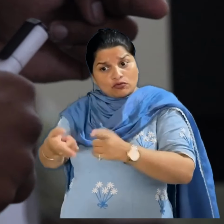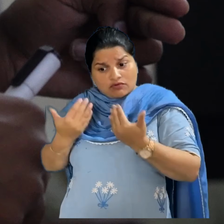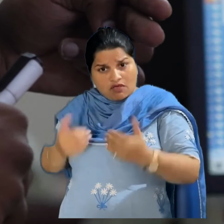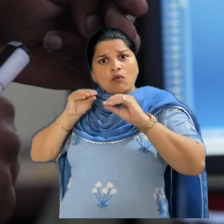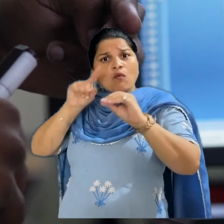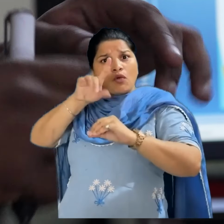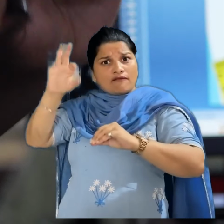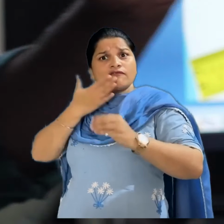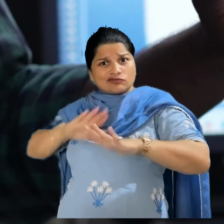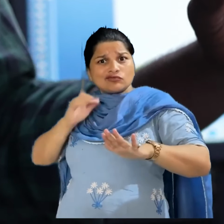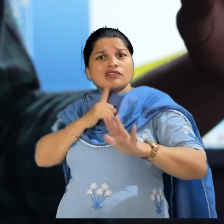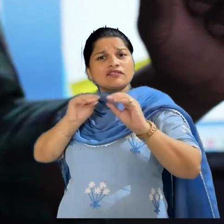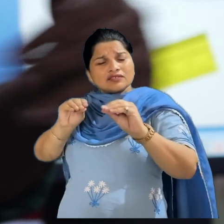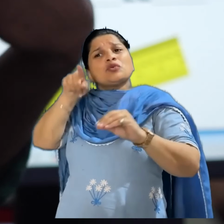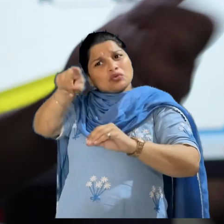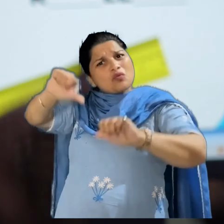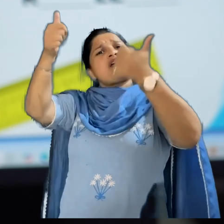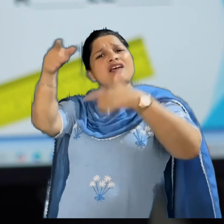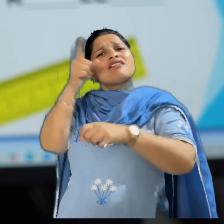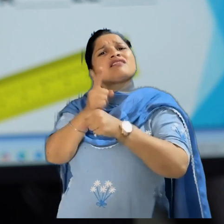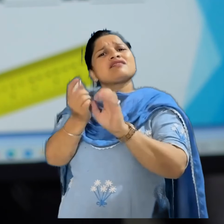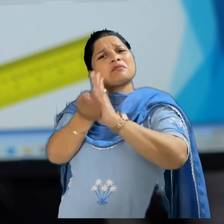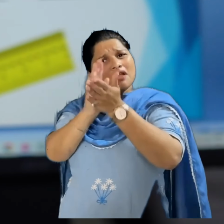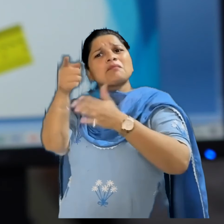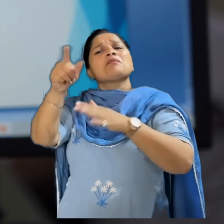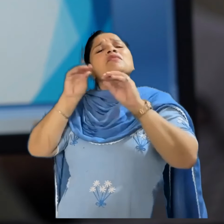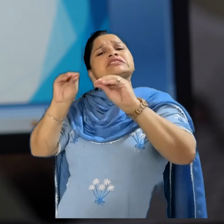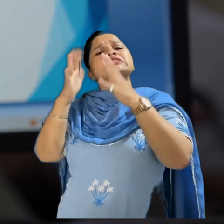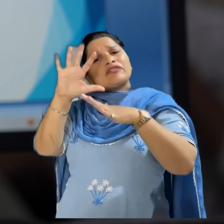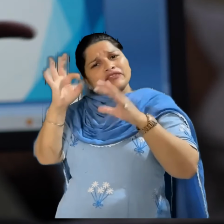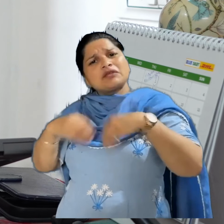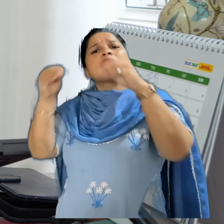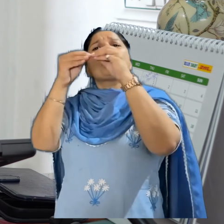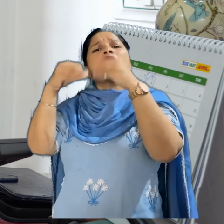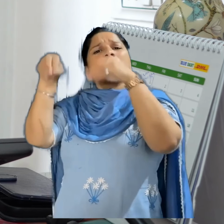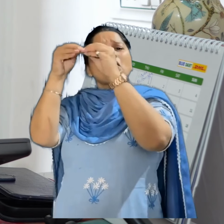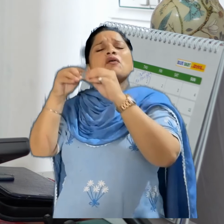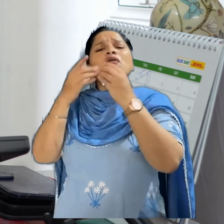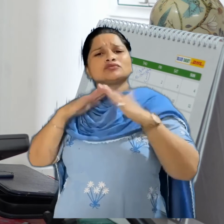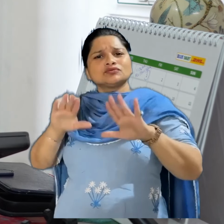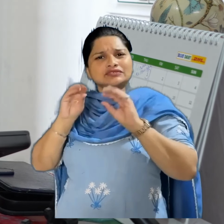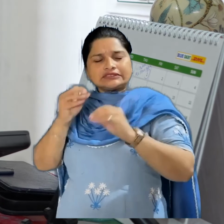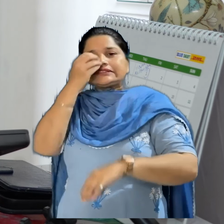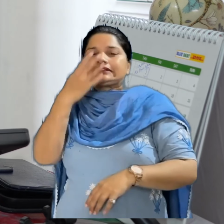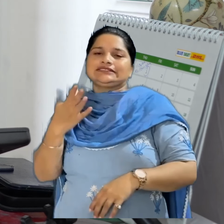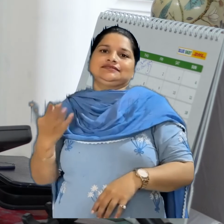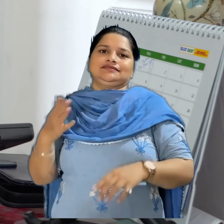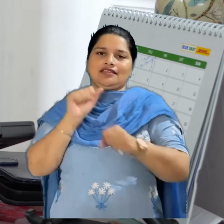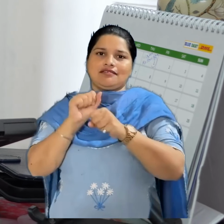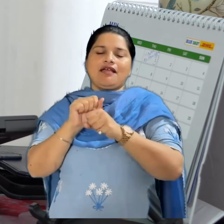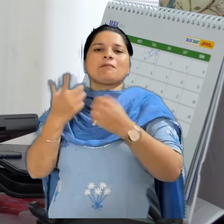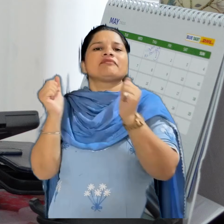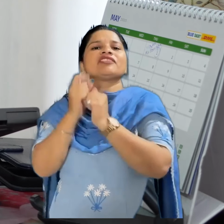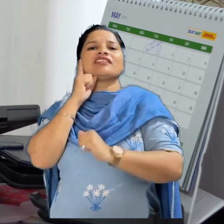another 150 more. Is it easy to be able to work with deaf people? That was a fabulous